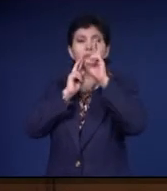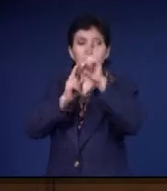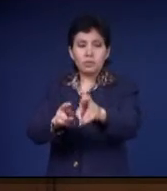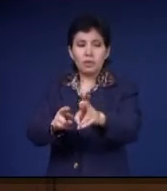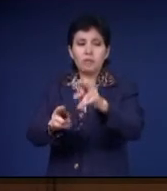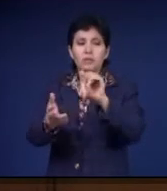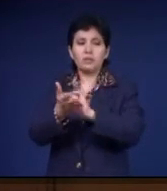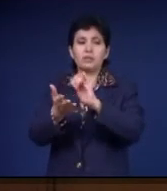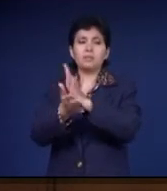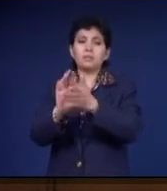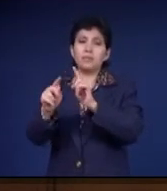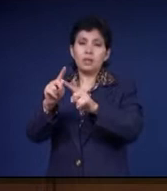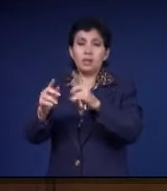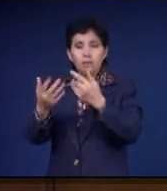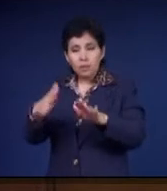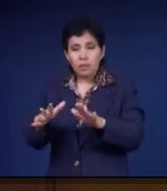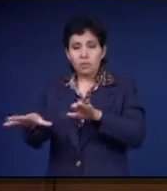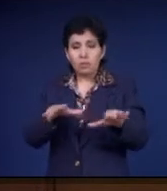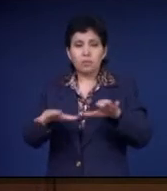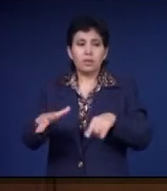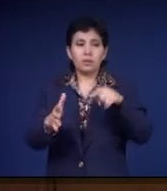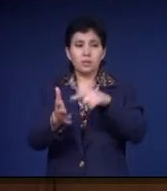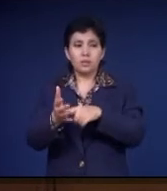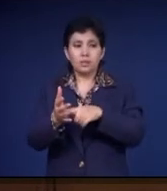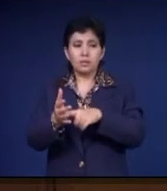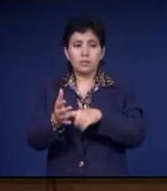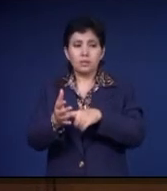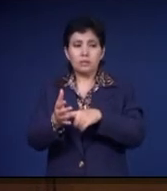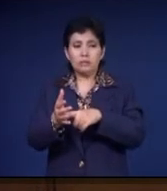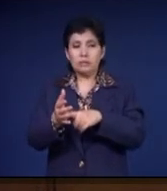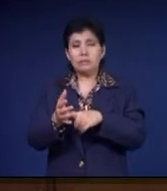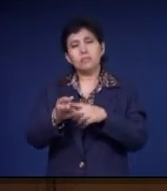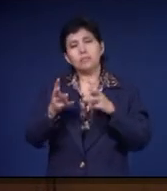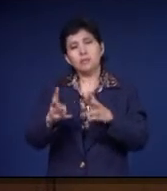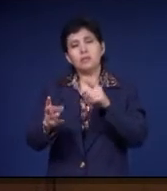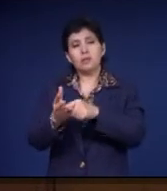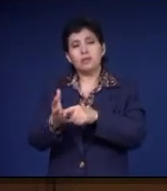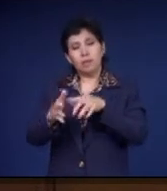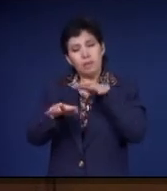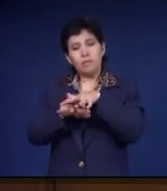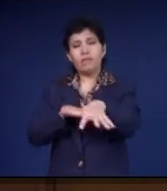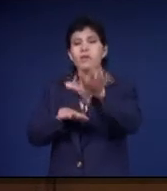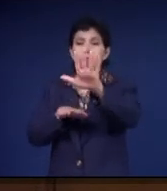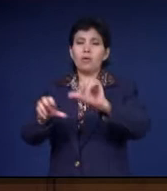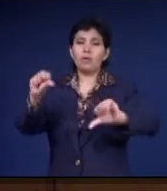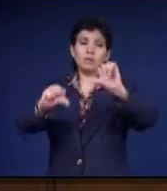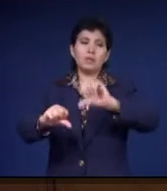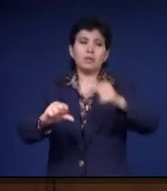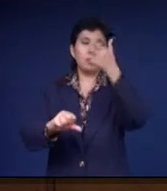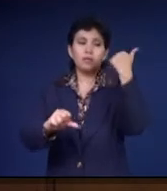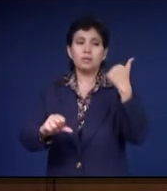supported. But often than not, this kind of attitude, it would bring an effect on your experiment,